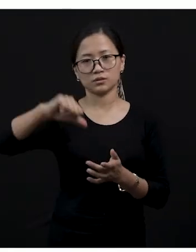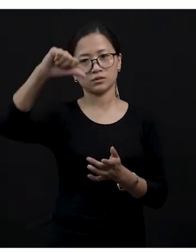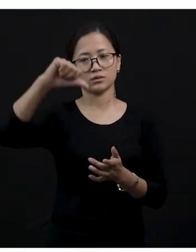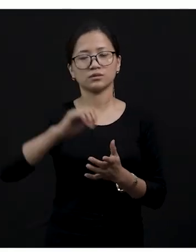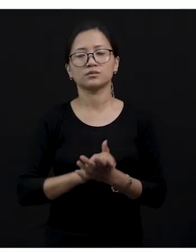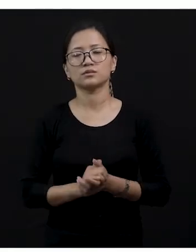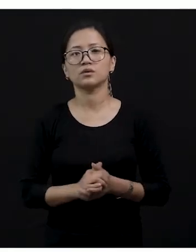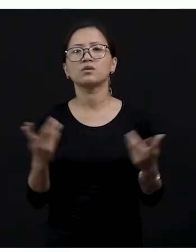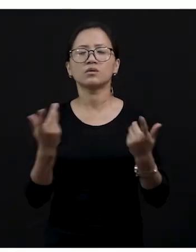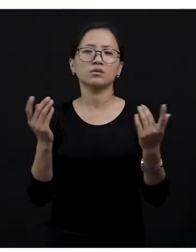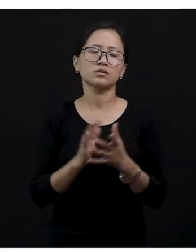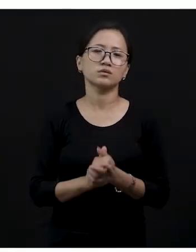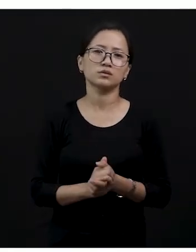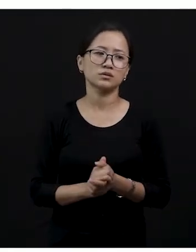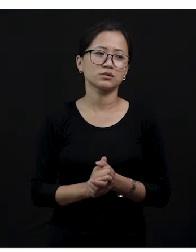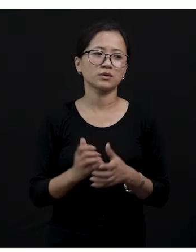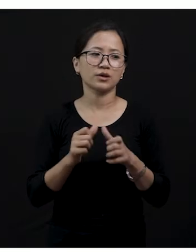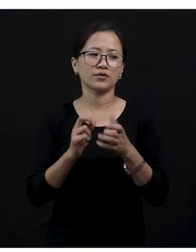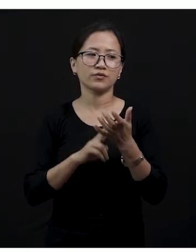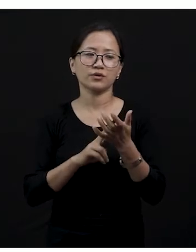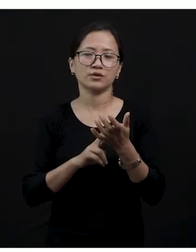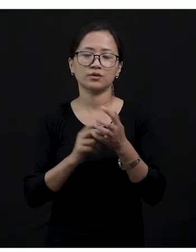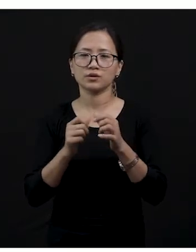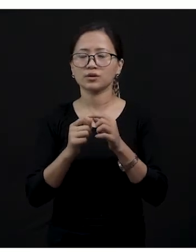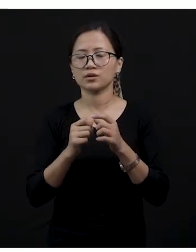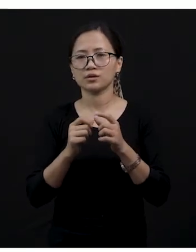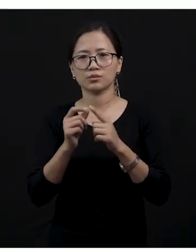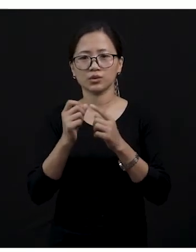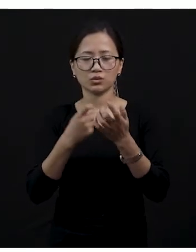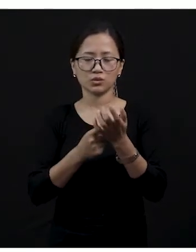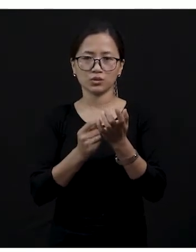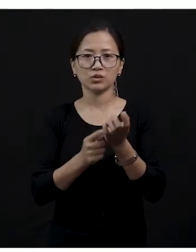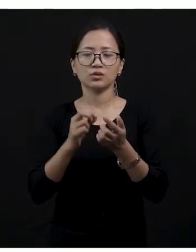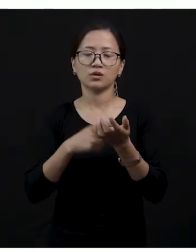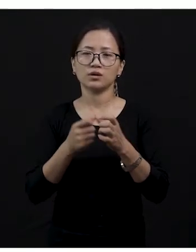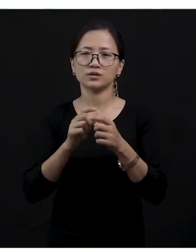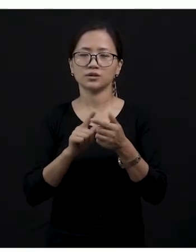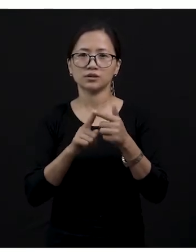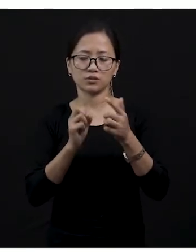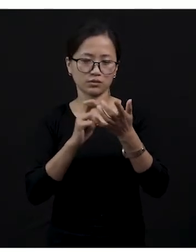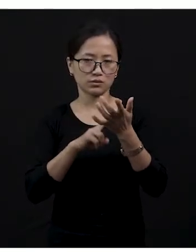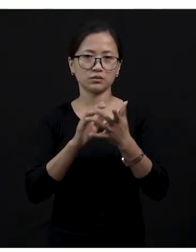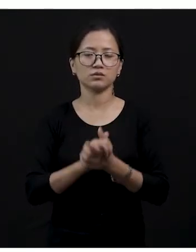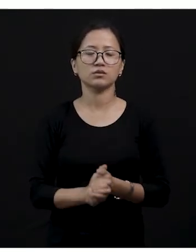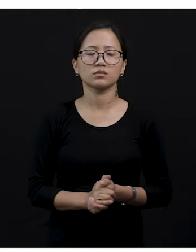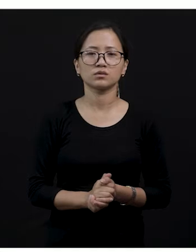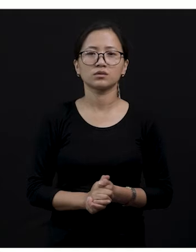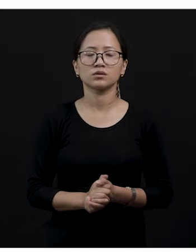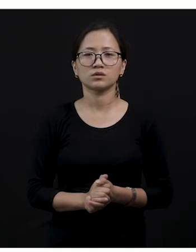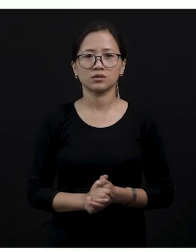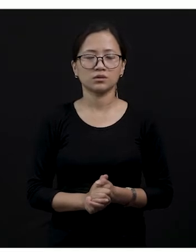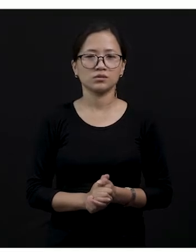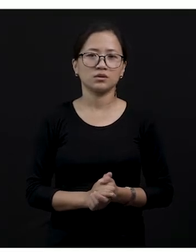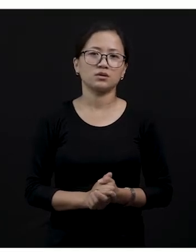students? You know what is evaporation? Evaporation is liquid turning into gas, and this is gas turning into liquid. So condensation is the process where